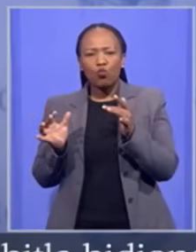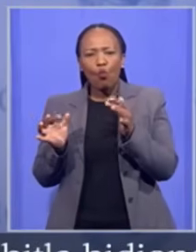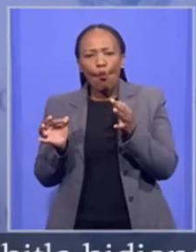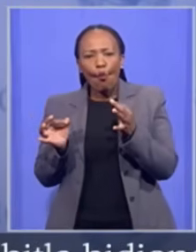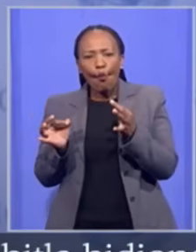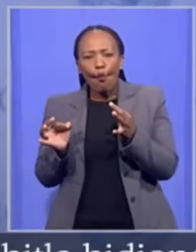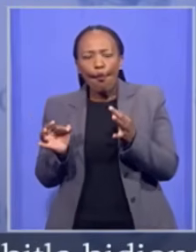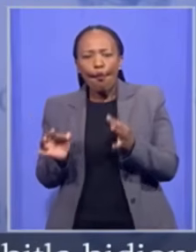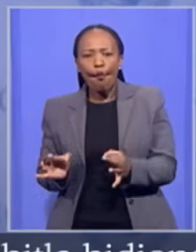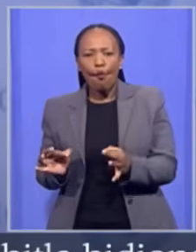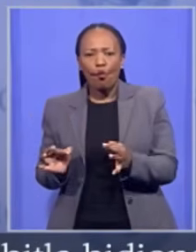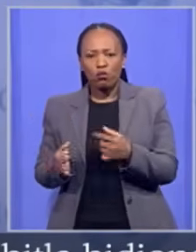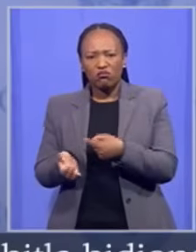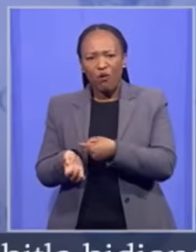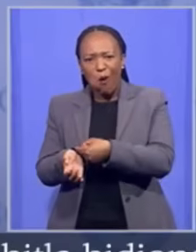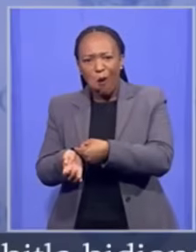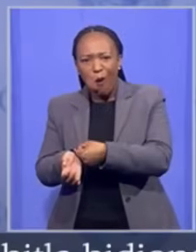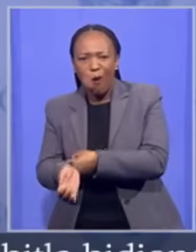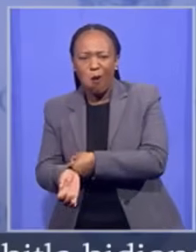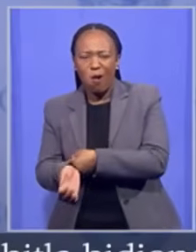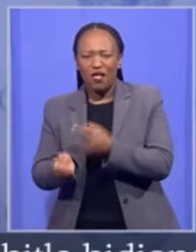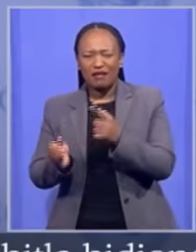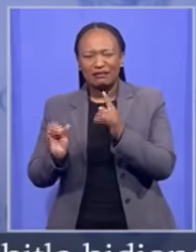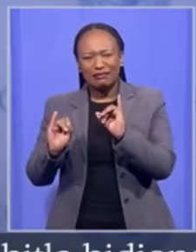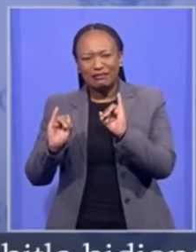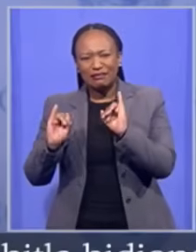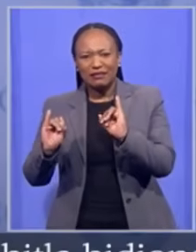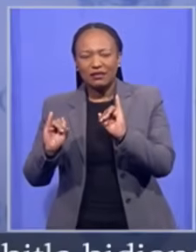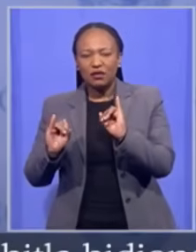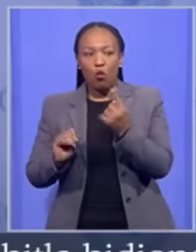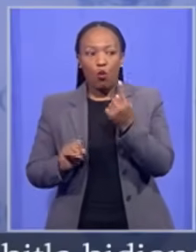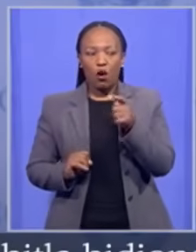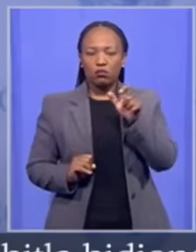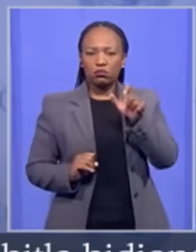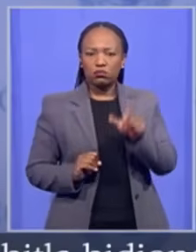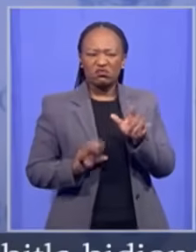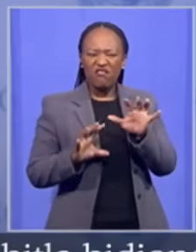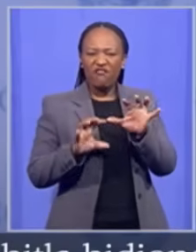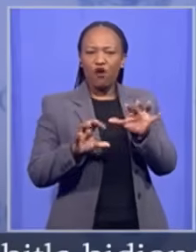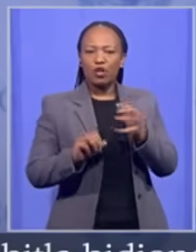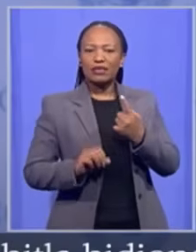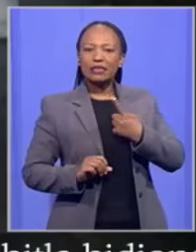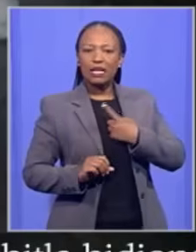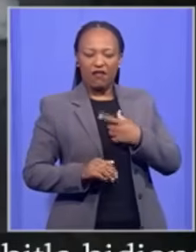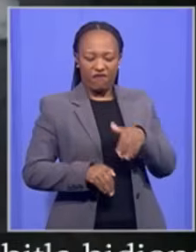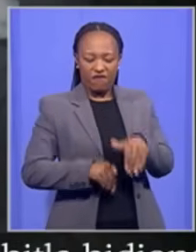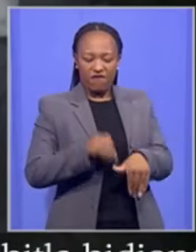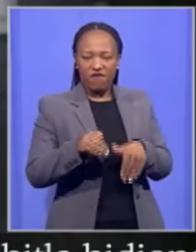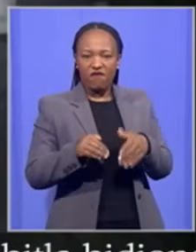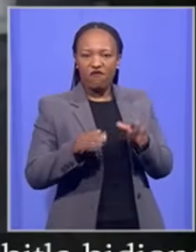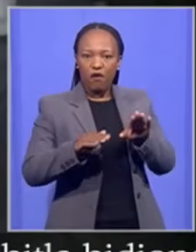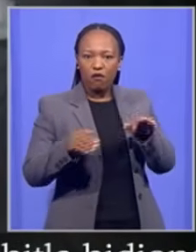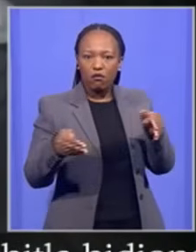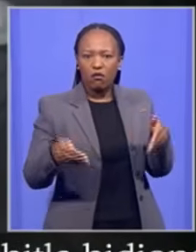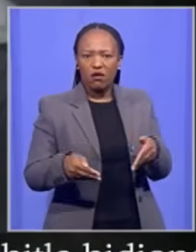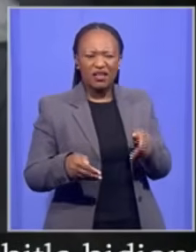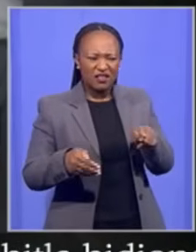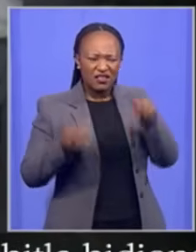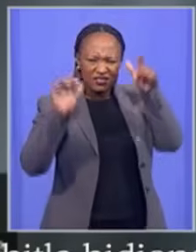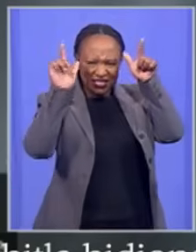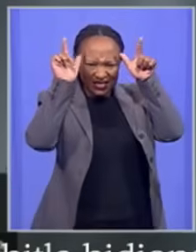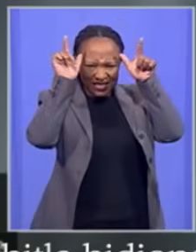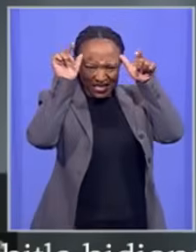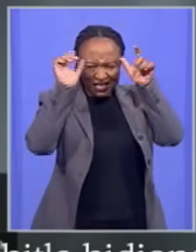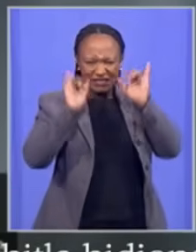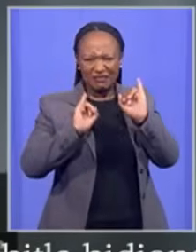skeletons. Eviatar was forced to dig his own grave. This is satanic. Tona ya